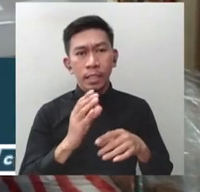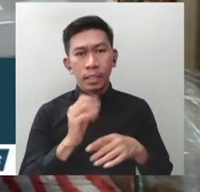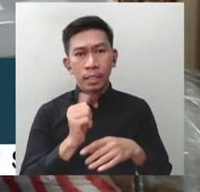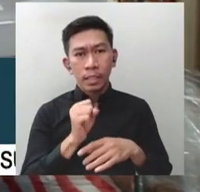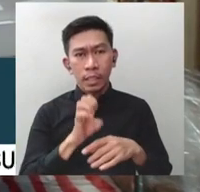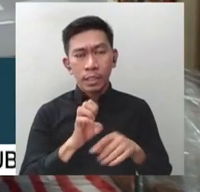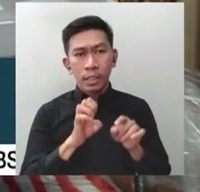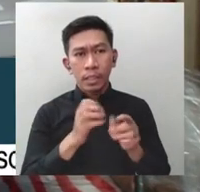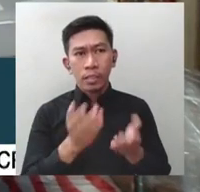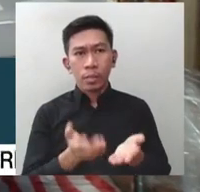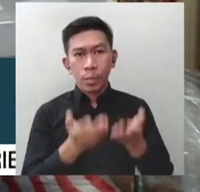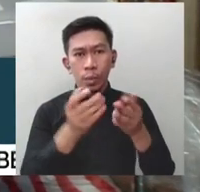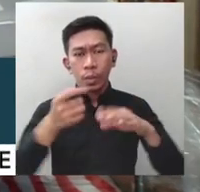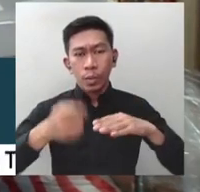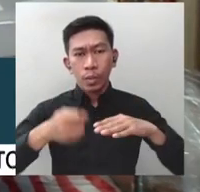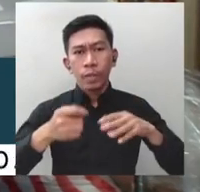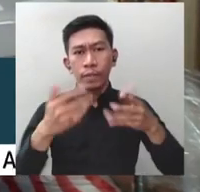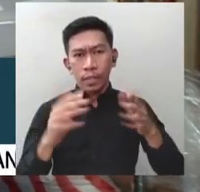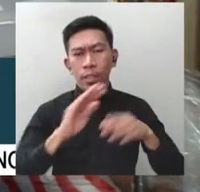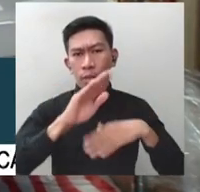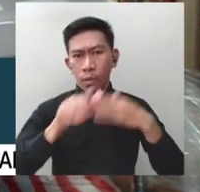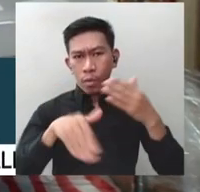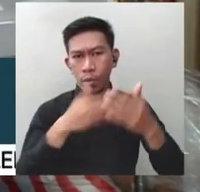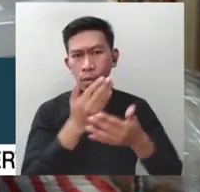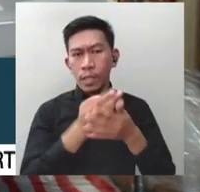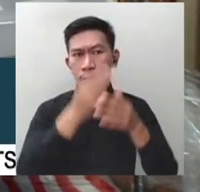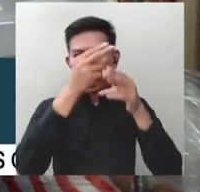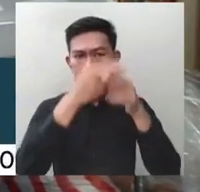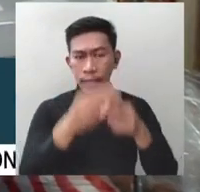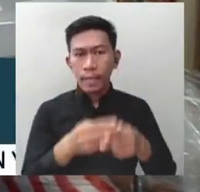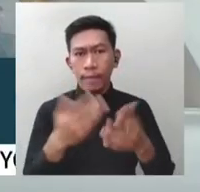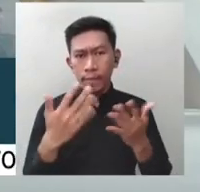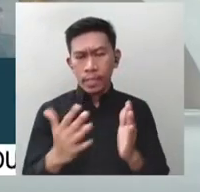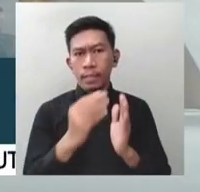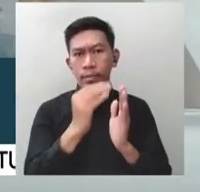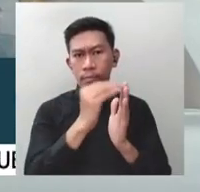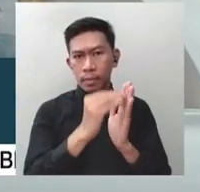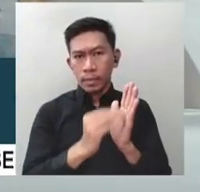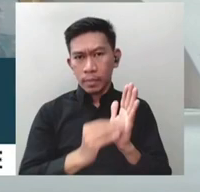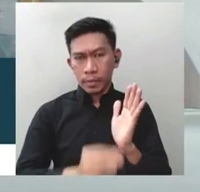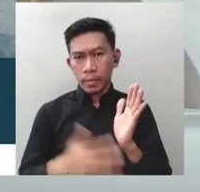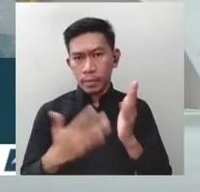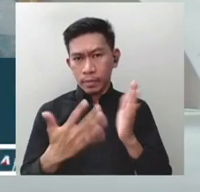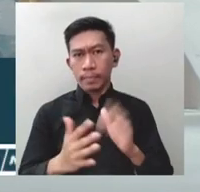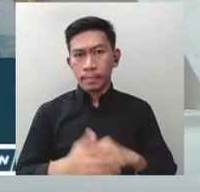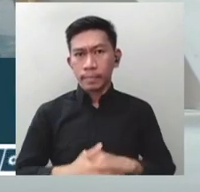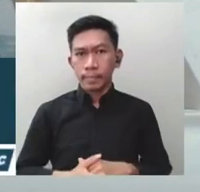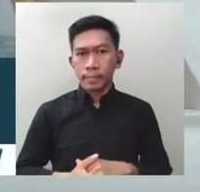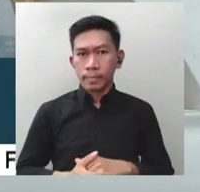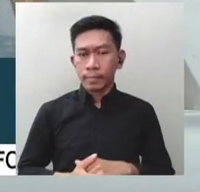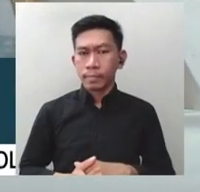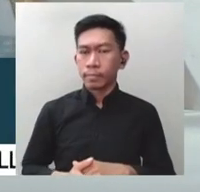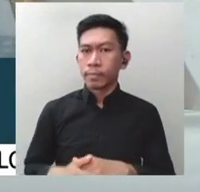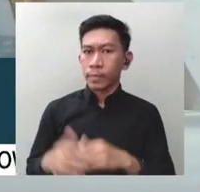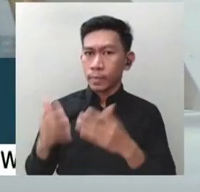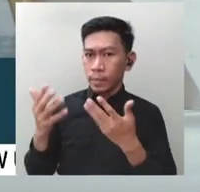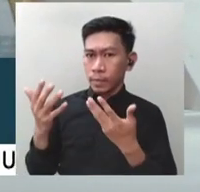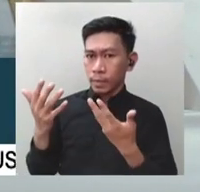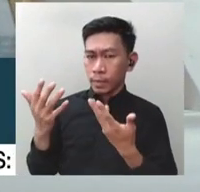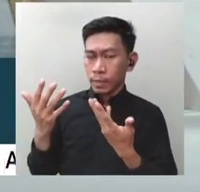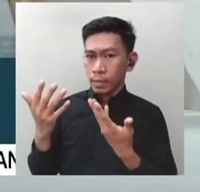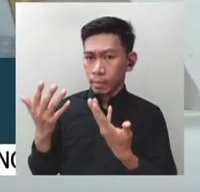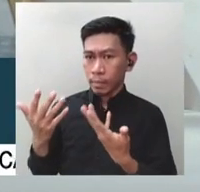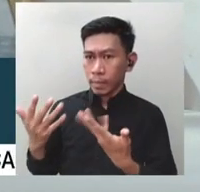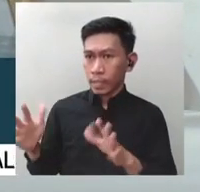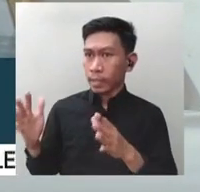the names of the personnel involved here are already cited, Ms. Carmina. Okay, so they've been made public already.